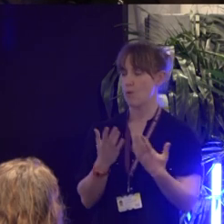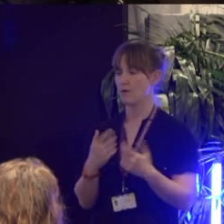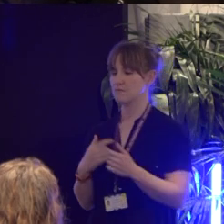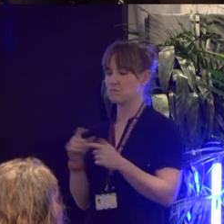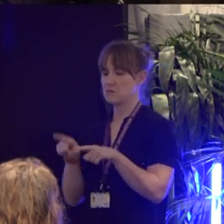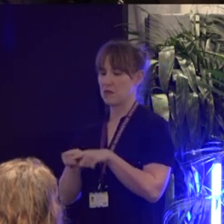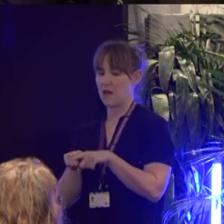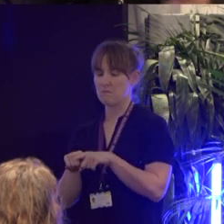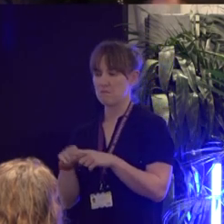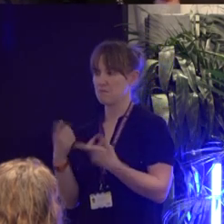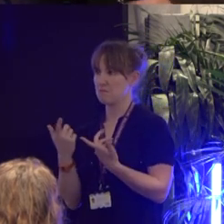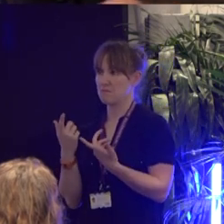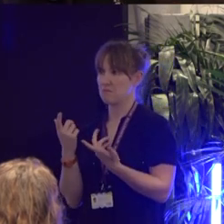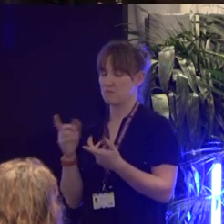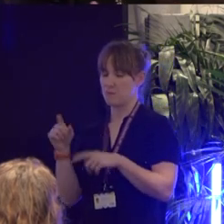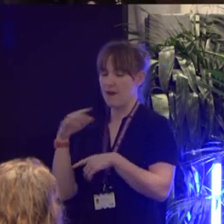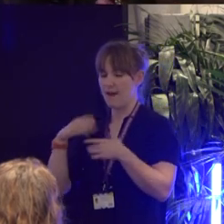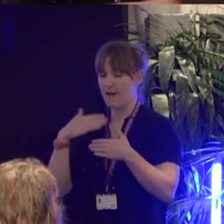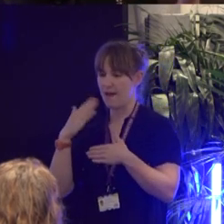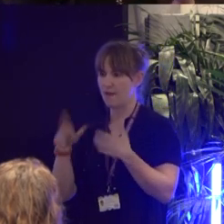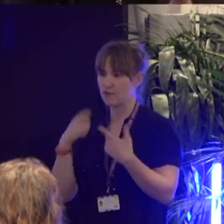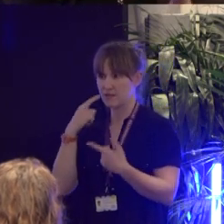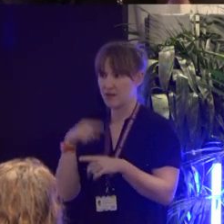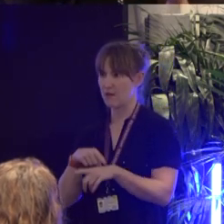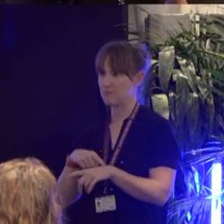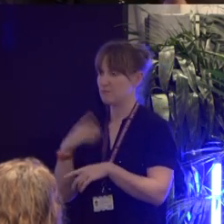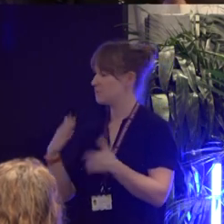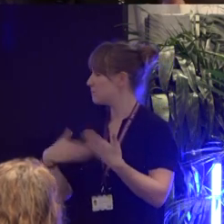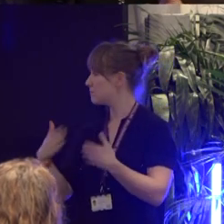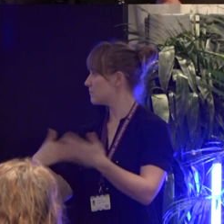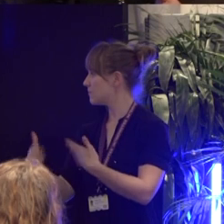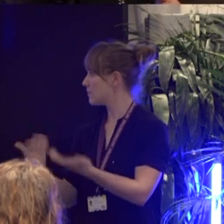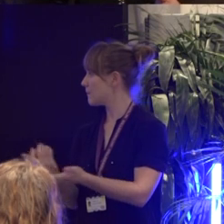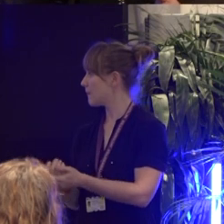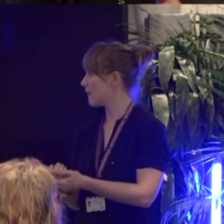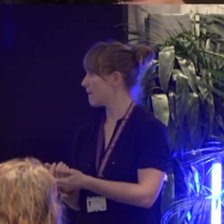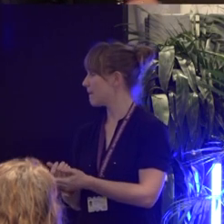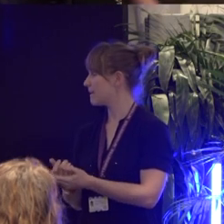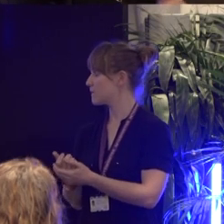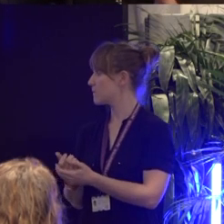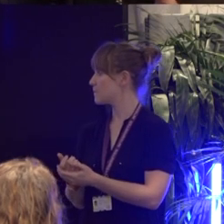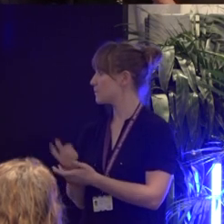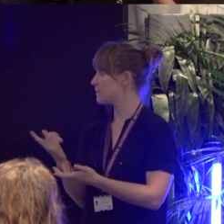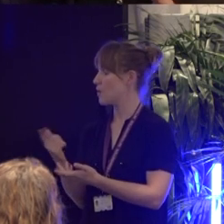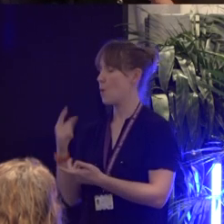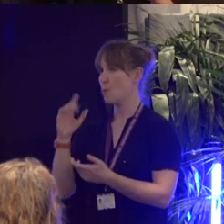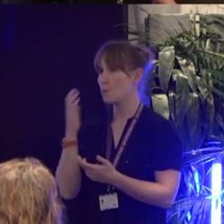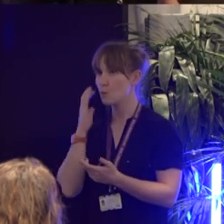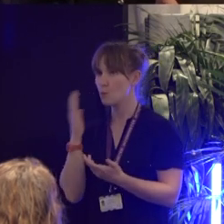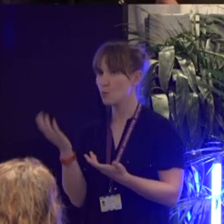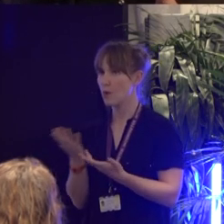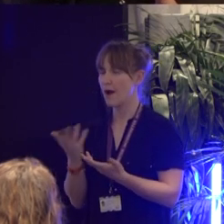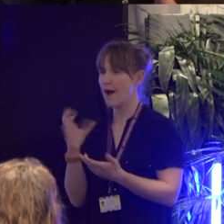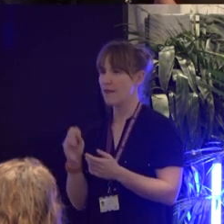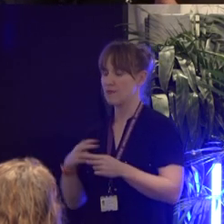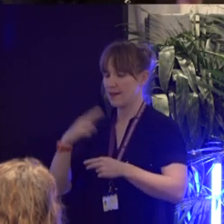recorded? You know, I understand the stand-up comedian owning the room, but where there's repetition, does it add value,